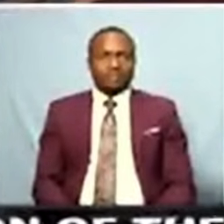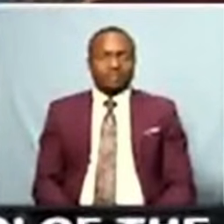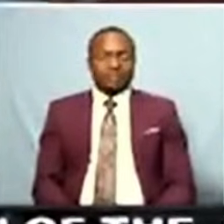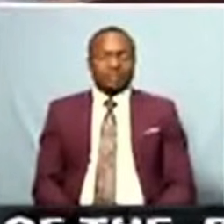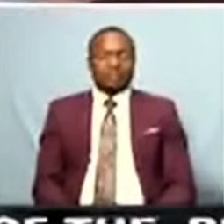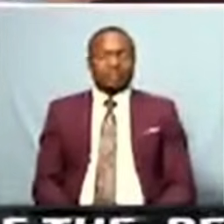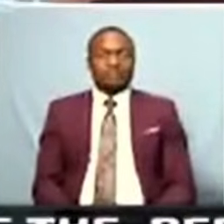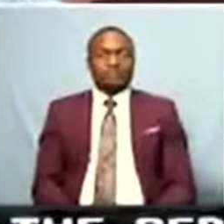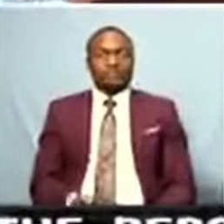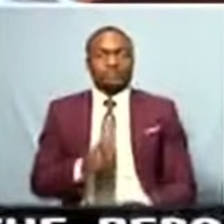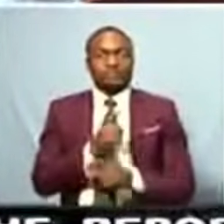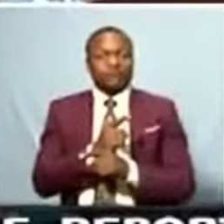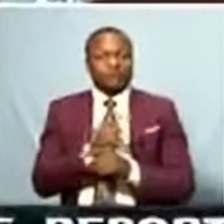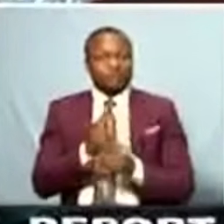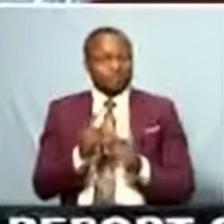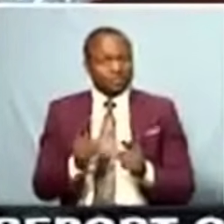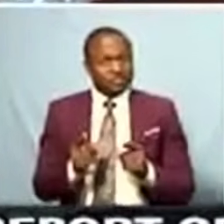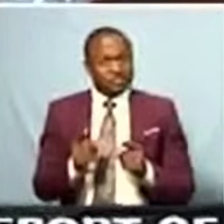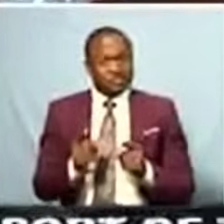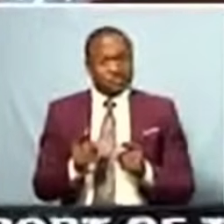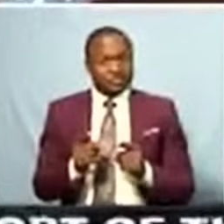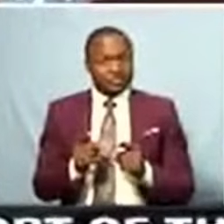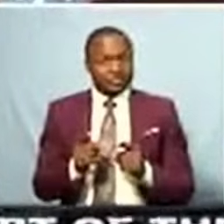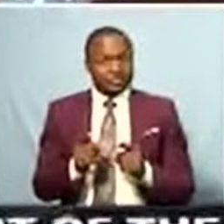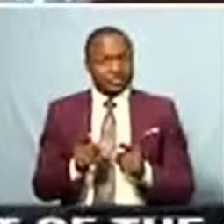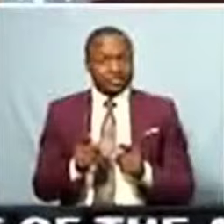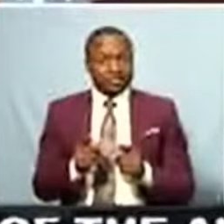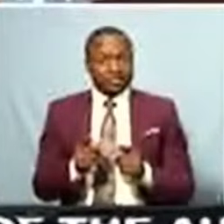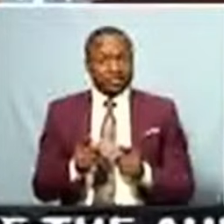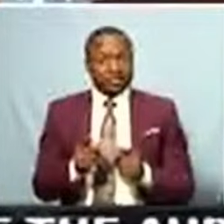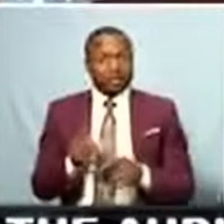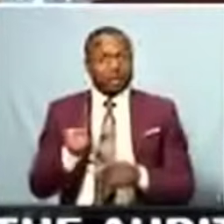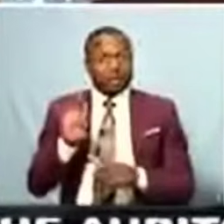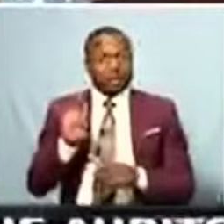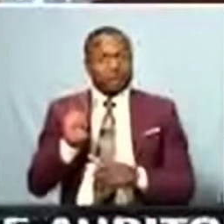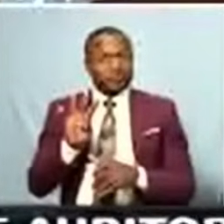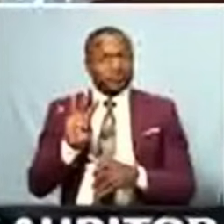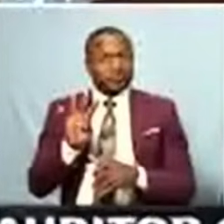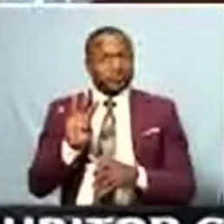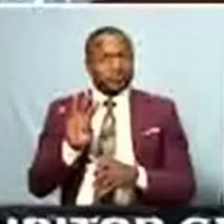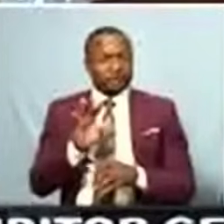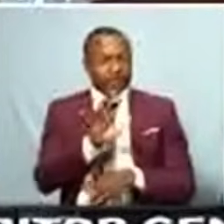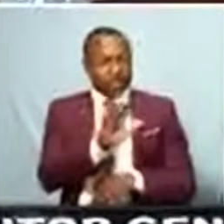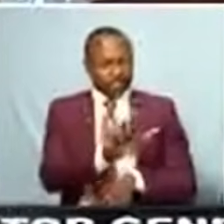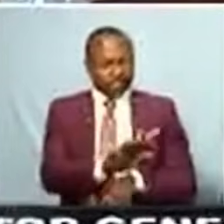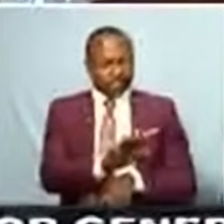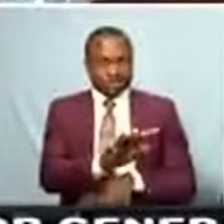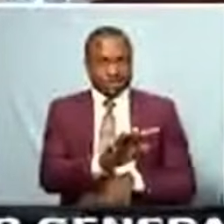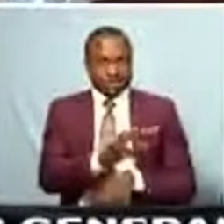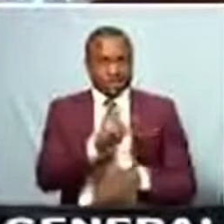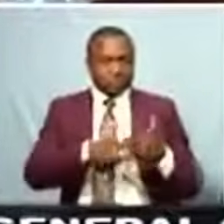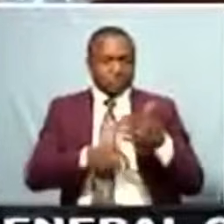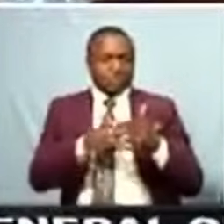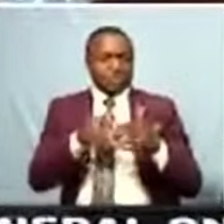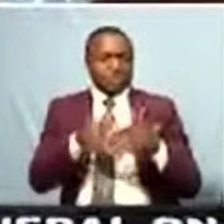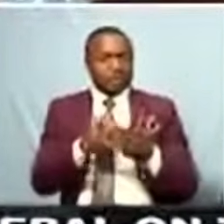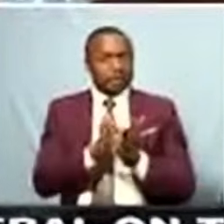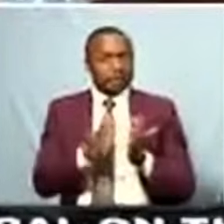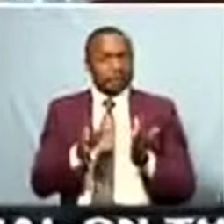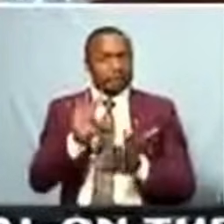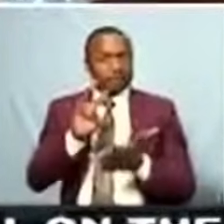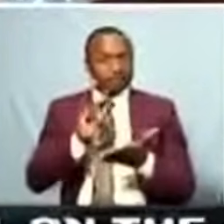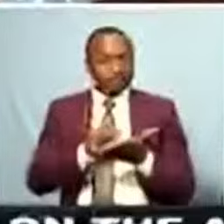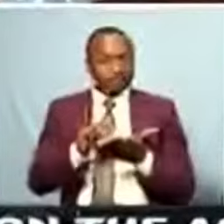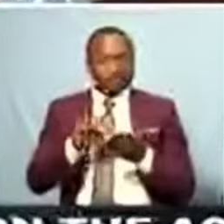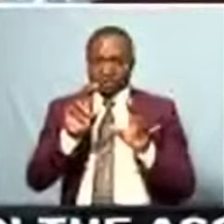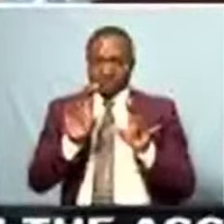just a bystander, if you ask them, so if 4 remaining, what will be the cost? It's 4 million. There's not a